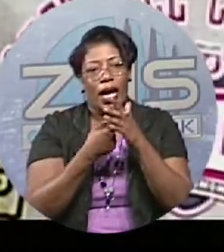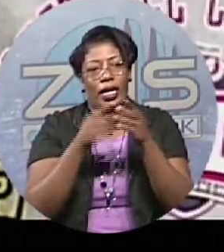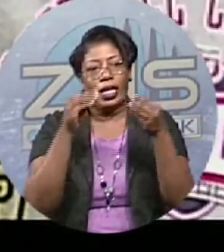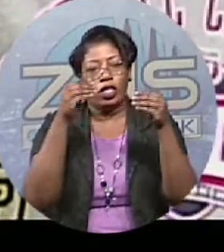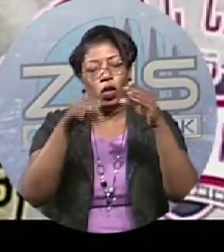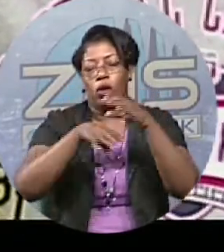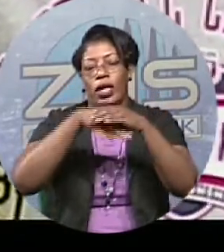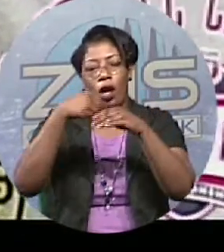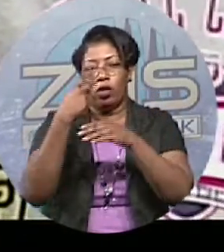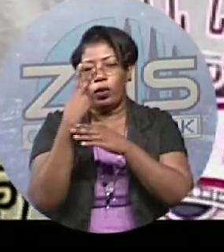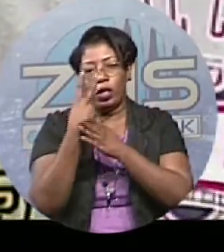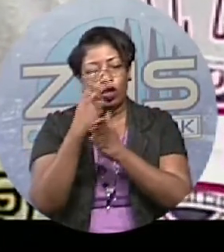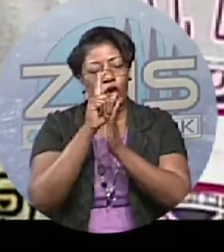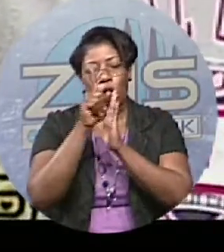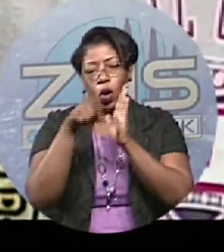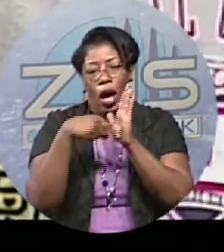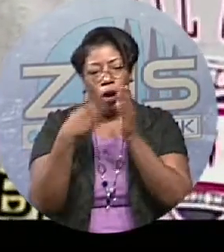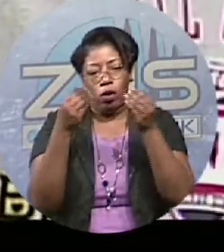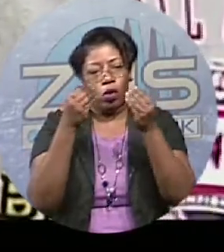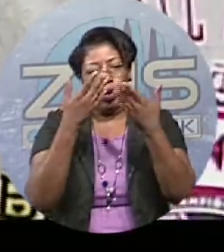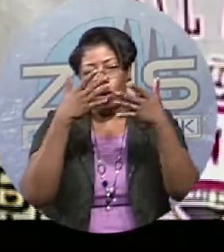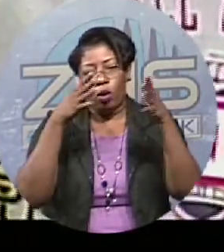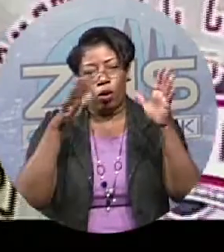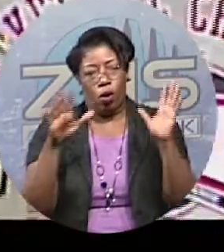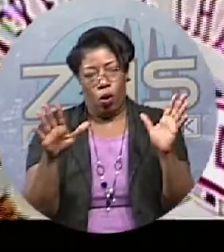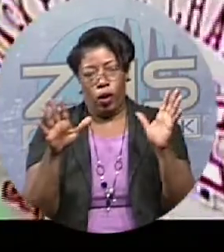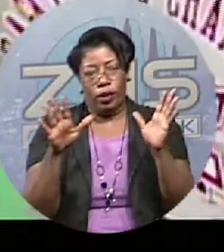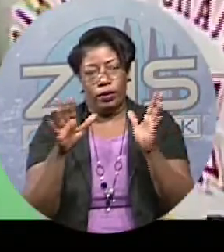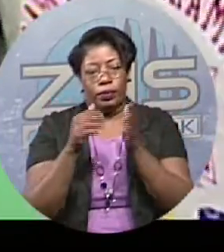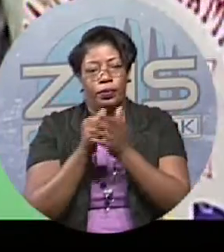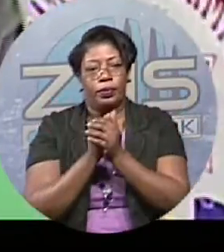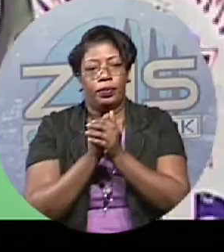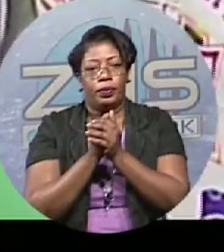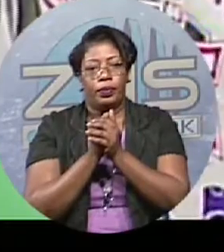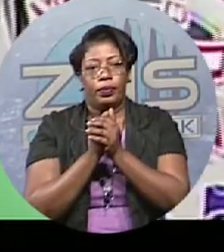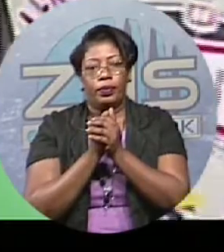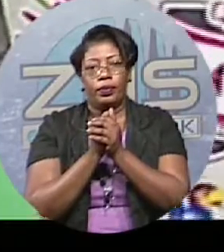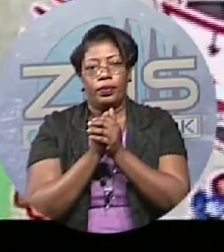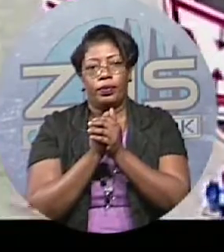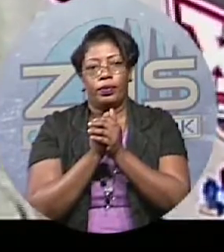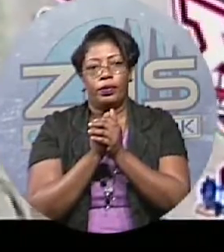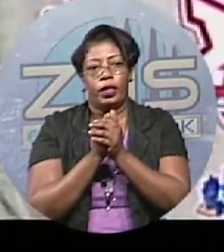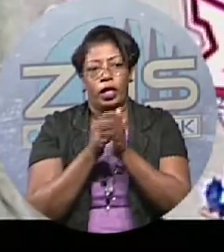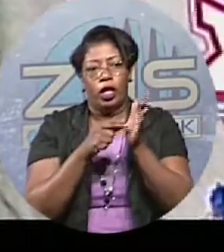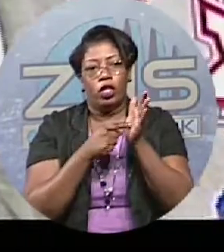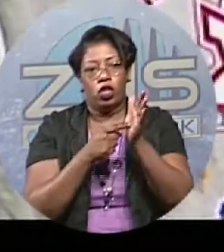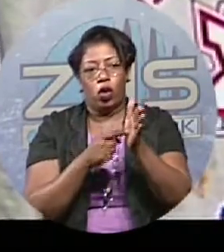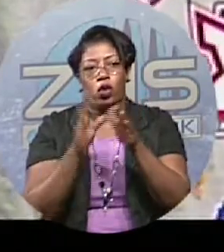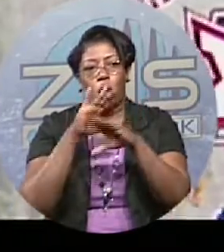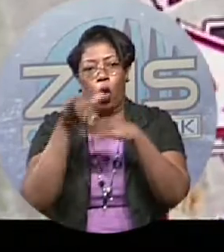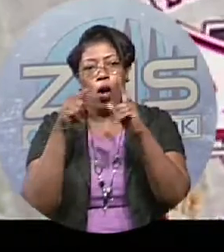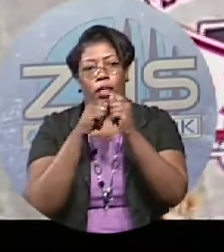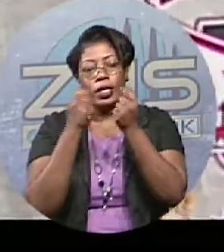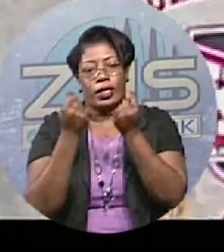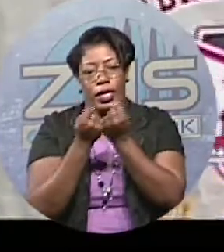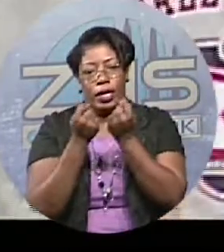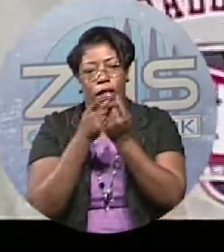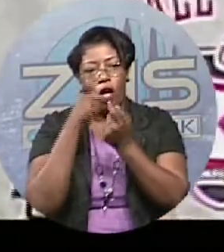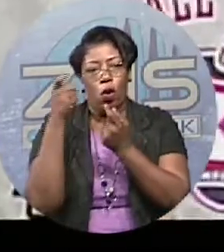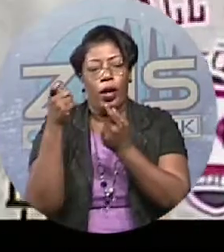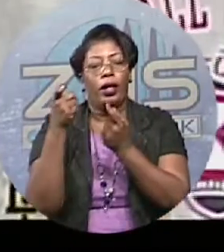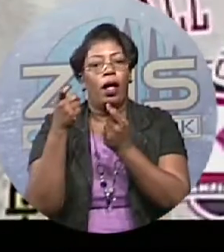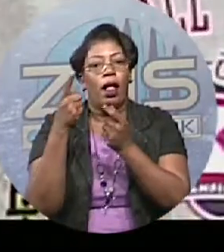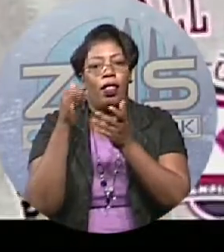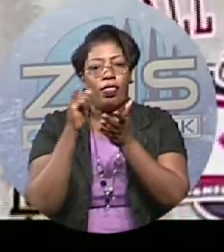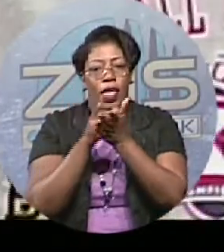out in like 2 hours. The merchandising there is incredible. But this shows all of the teams that were in the conference, and in